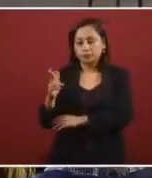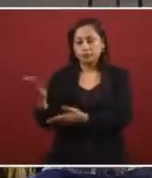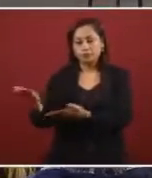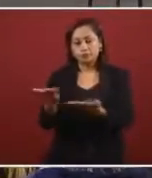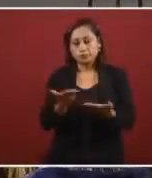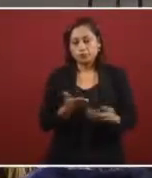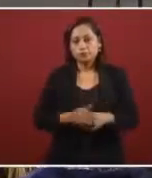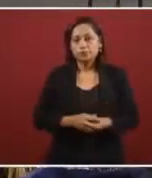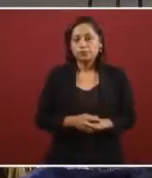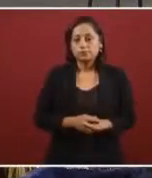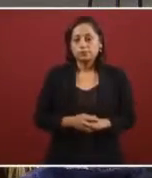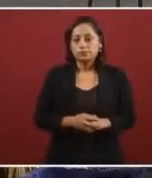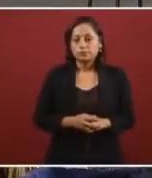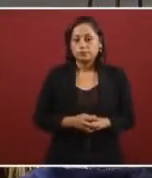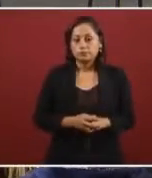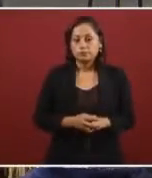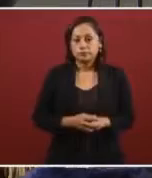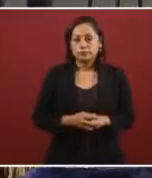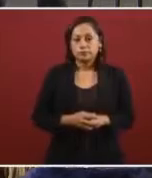now they're going to let him talk.